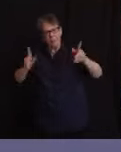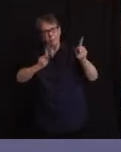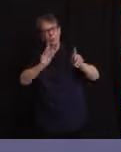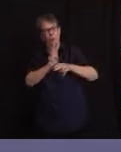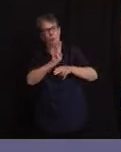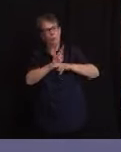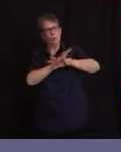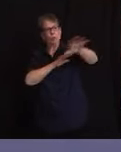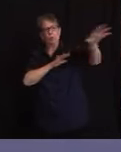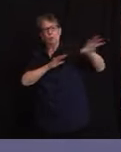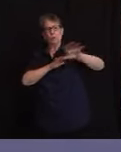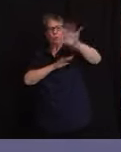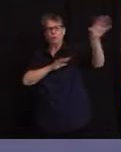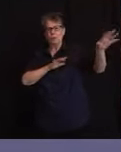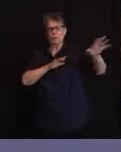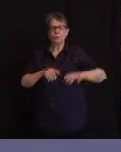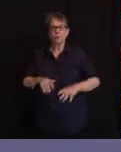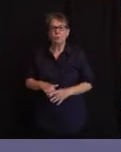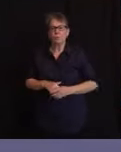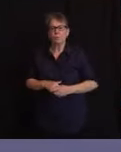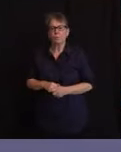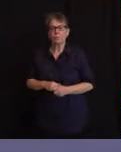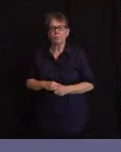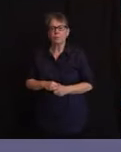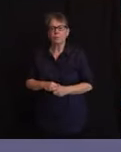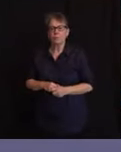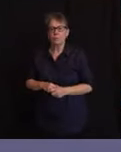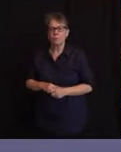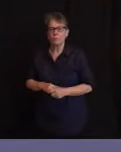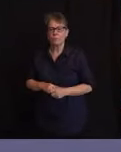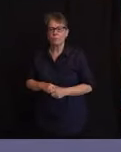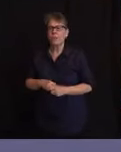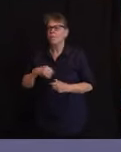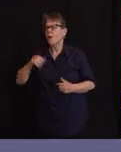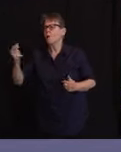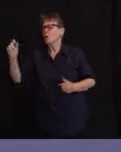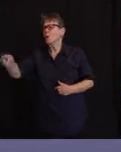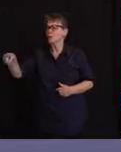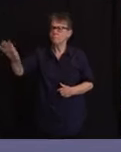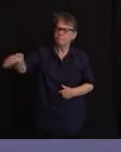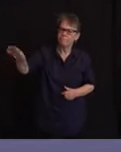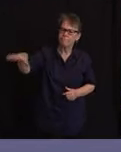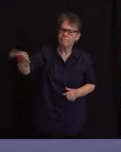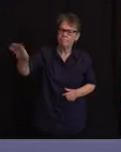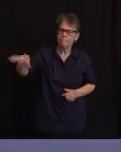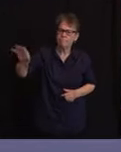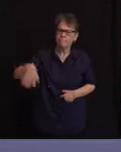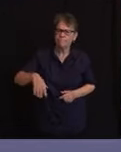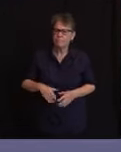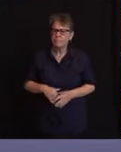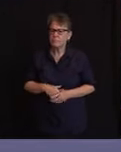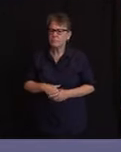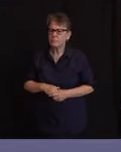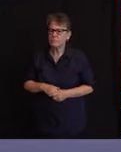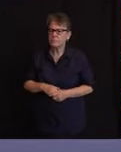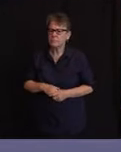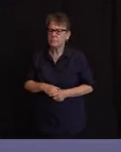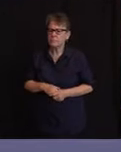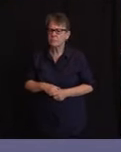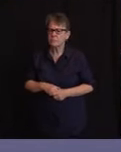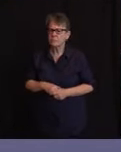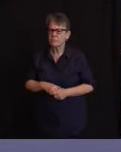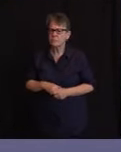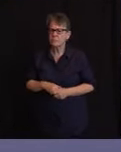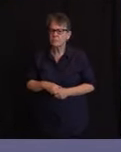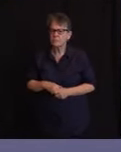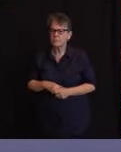queries to the state COVID site and symptom tracker to find virus hotspots? There's nowhere on the site that seems to tell people that that's being